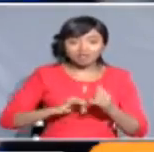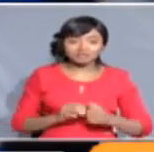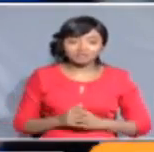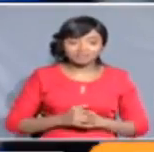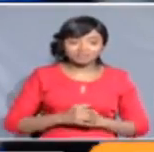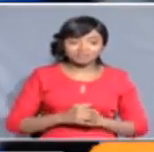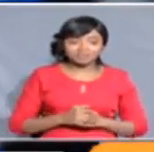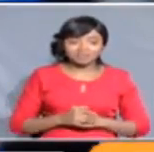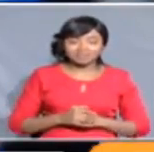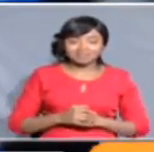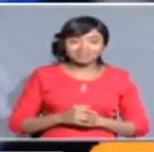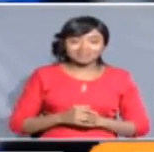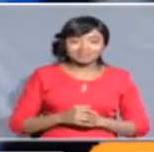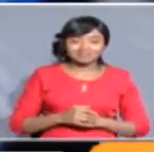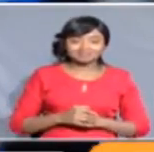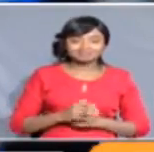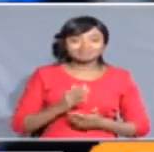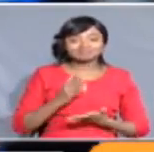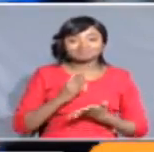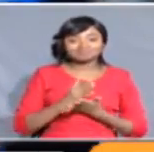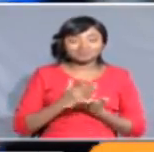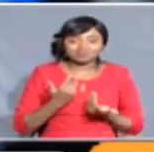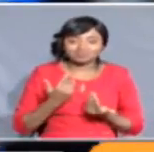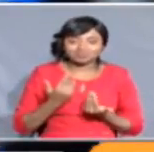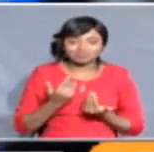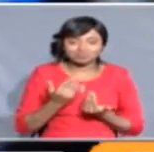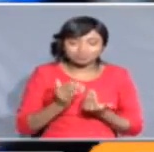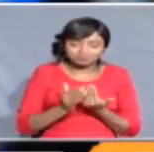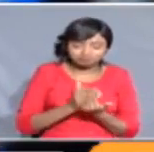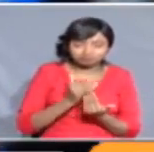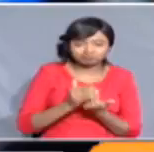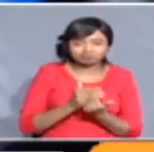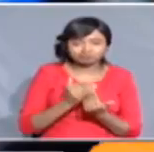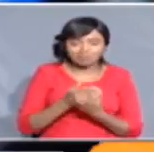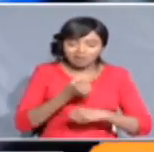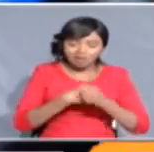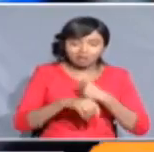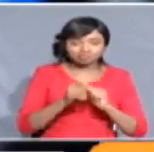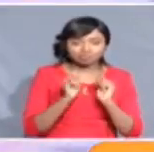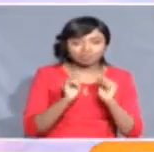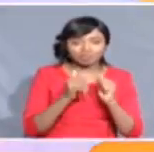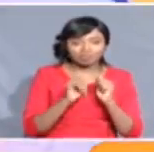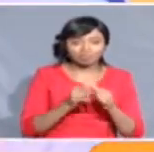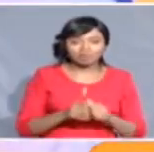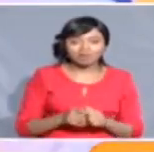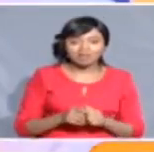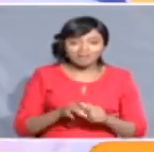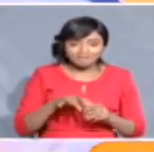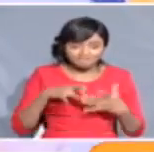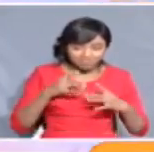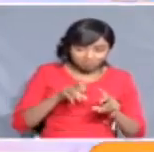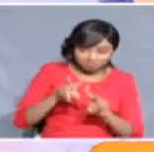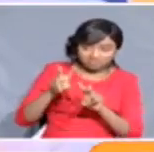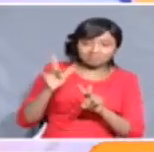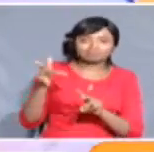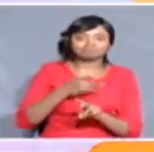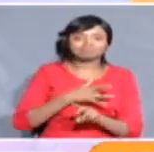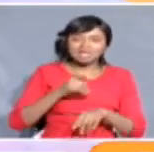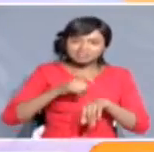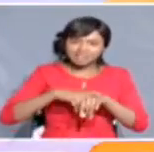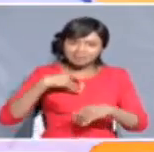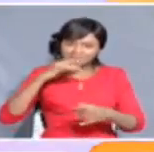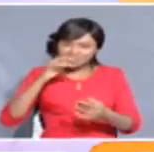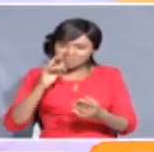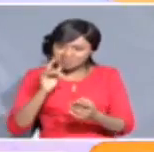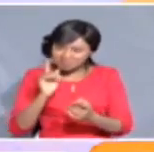strong people's heart with the gentlest and simplest of things. When I saw him, he was carrying a